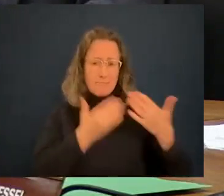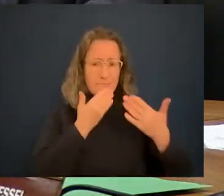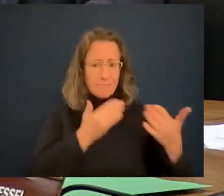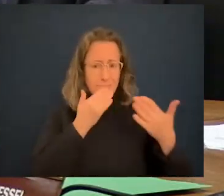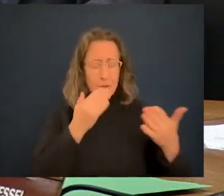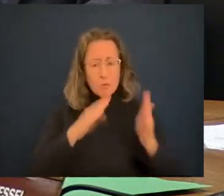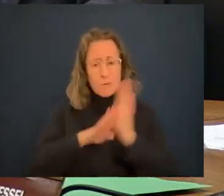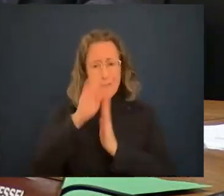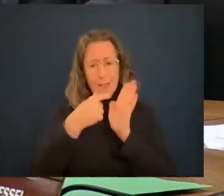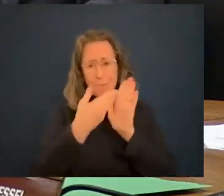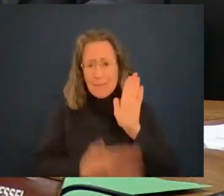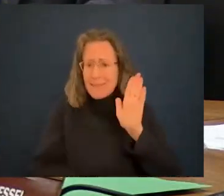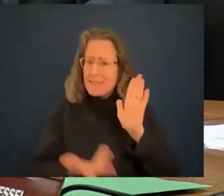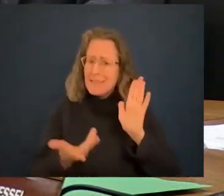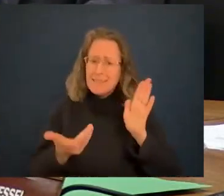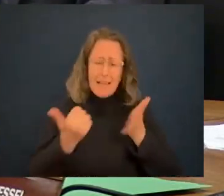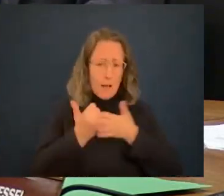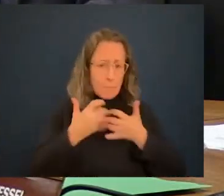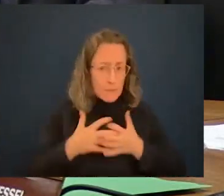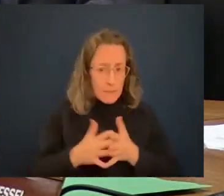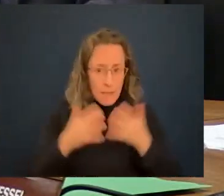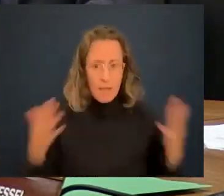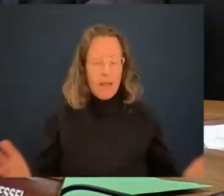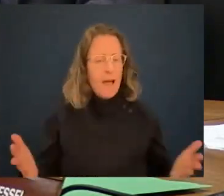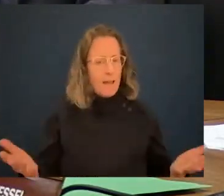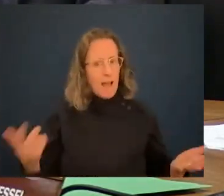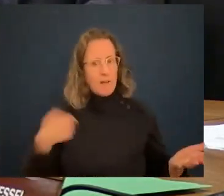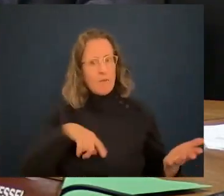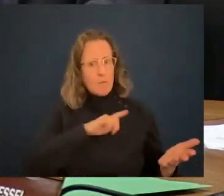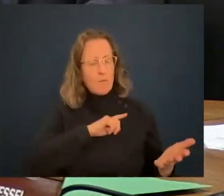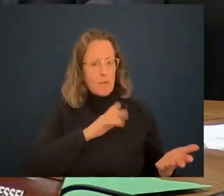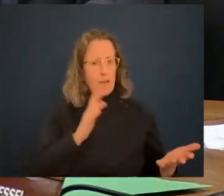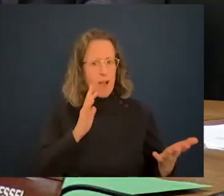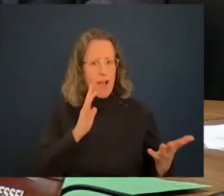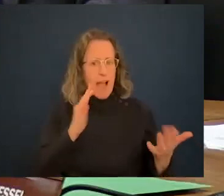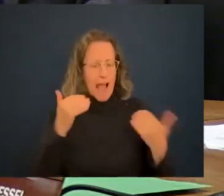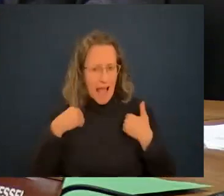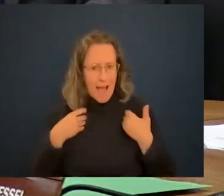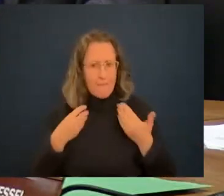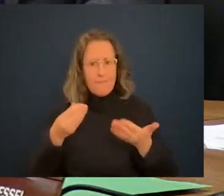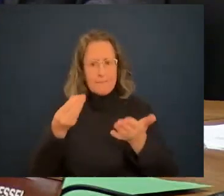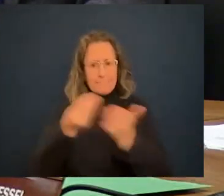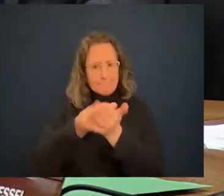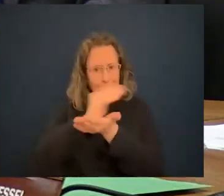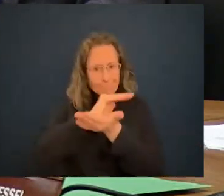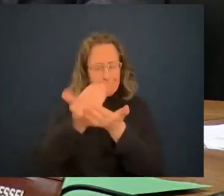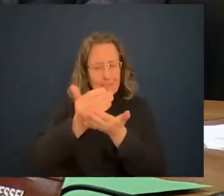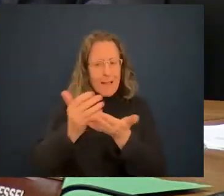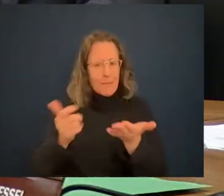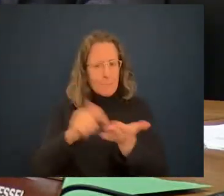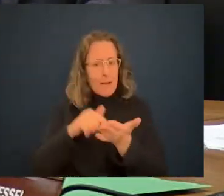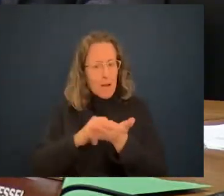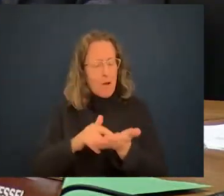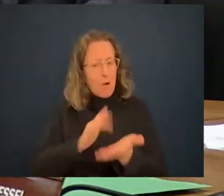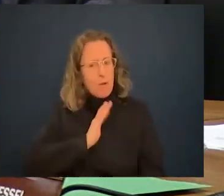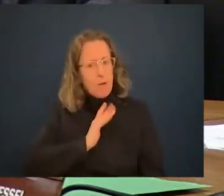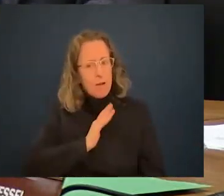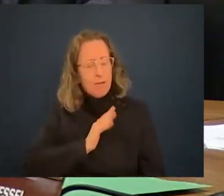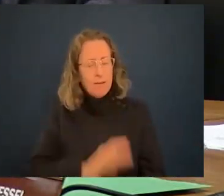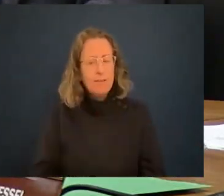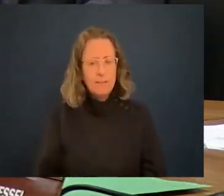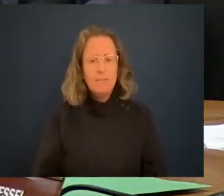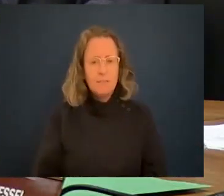where we can uh actually be looking at a number um to understand sort of what the cost could be so